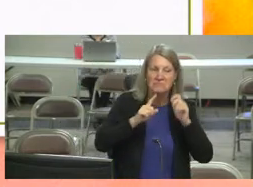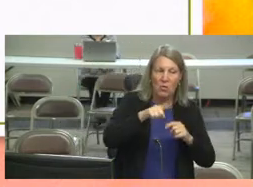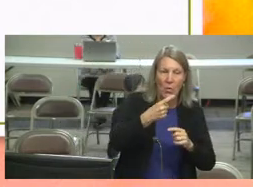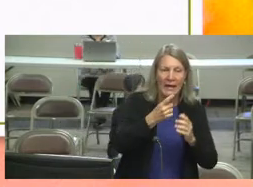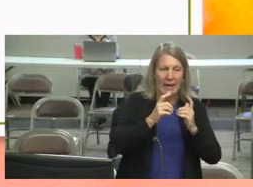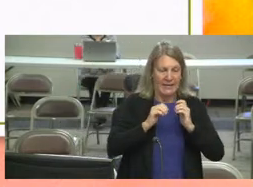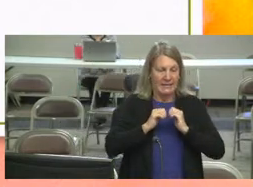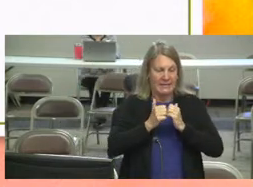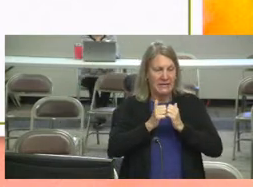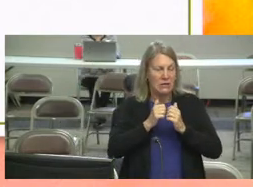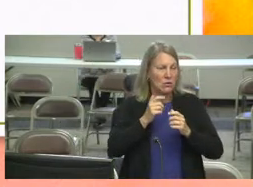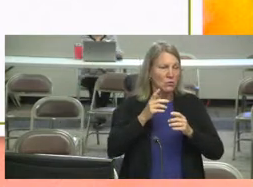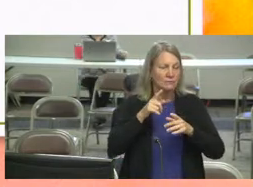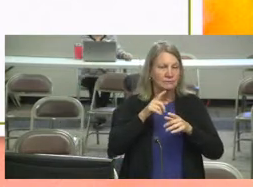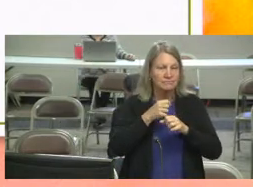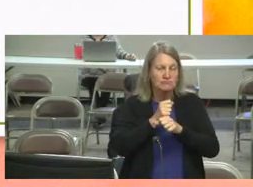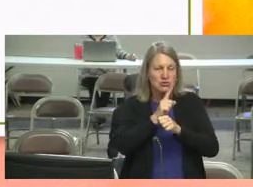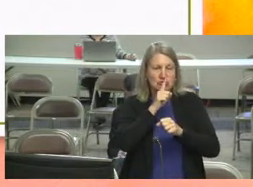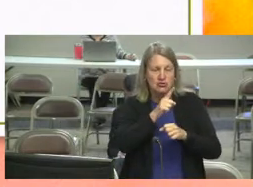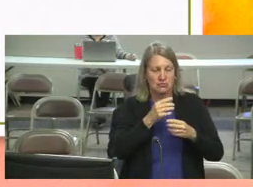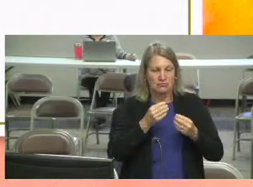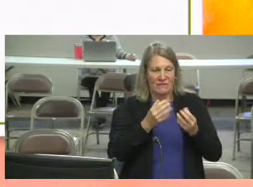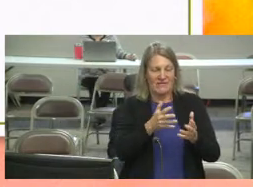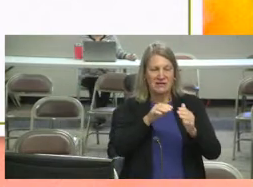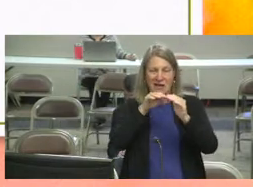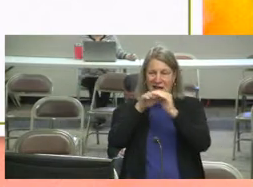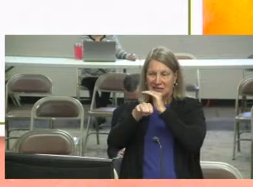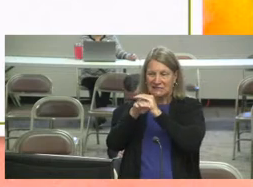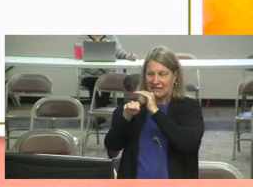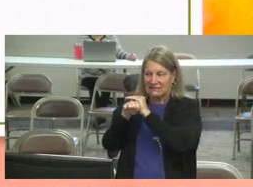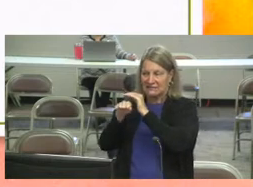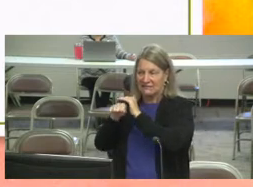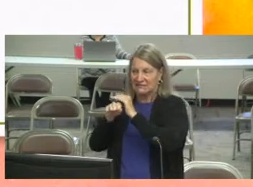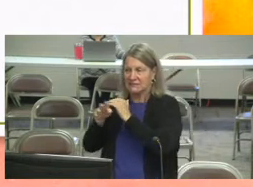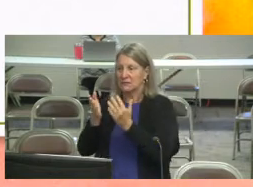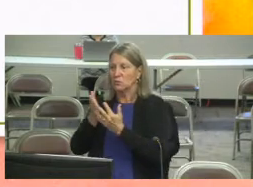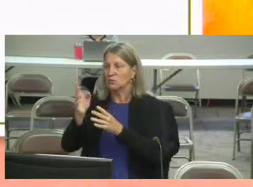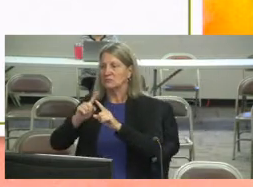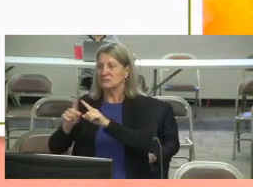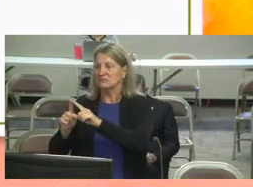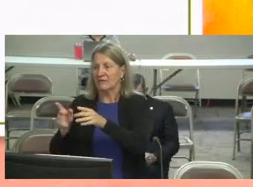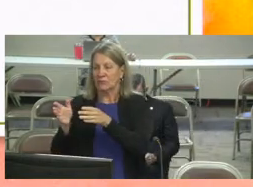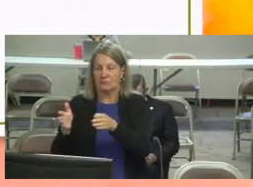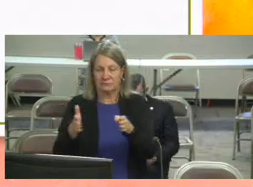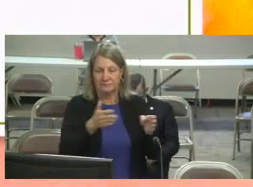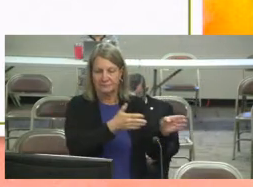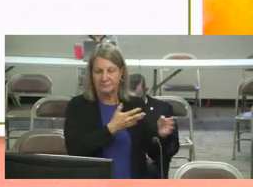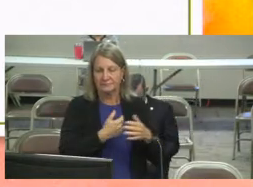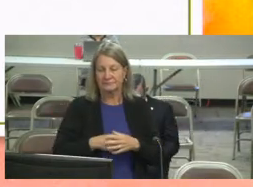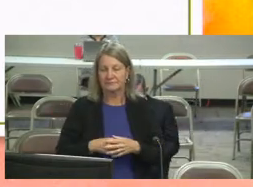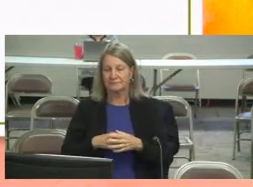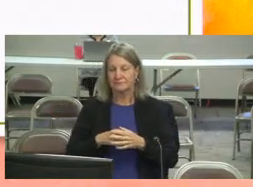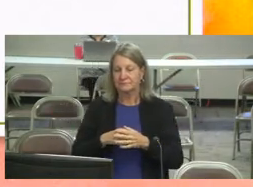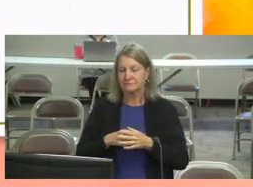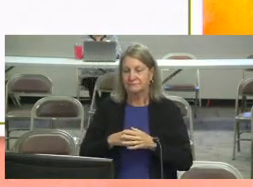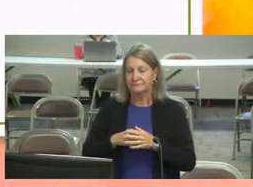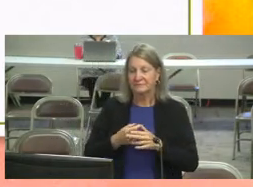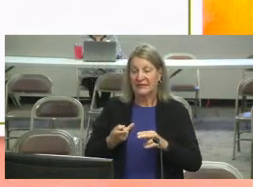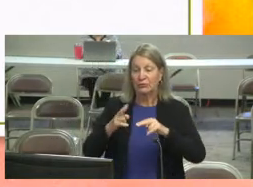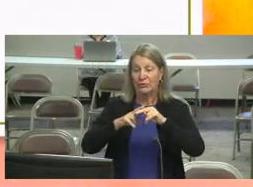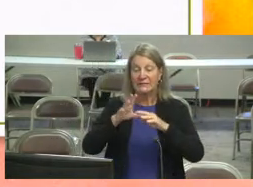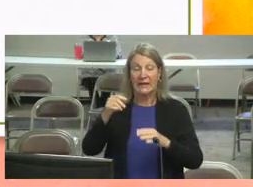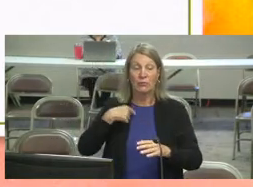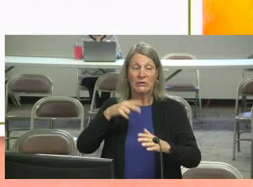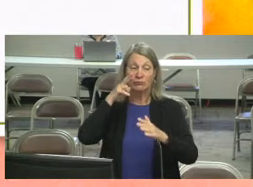some have some auditory access and so then ensuring that we're providing access supports for a